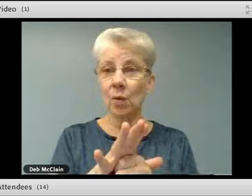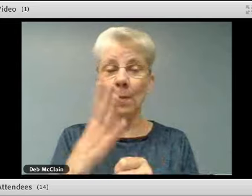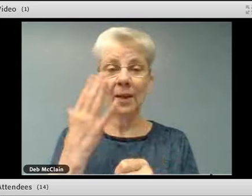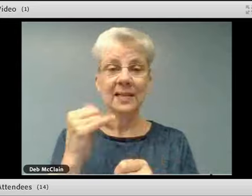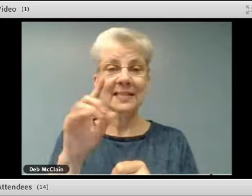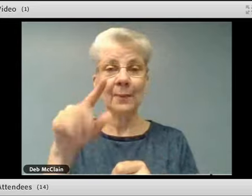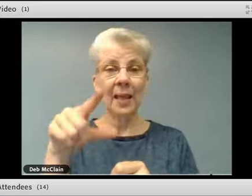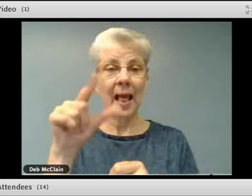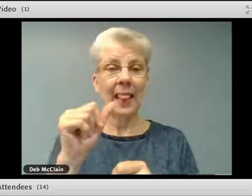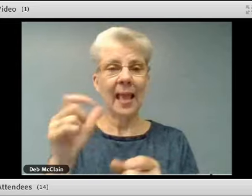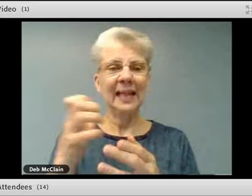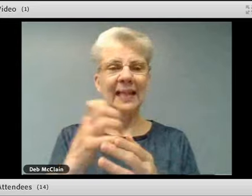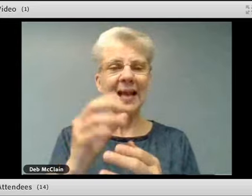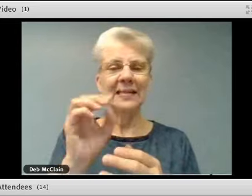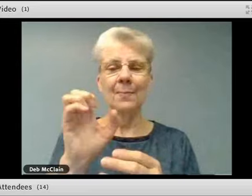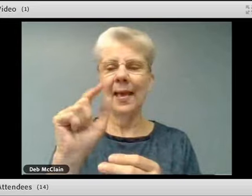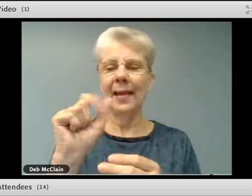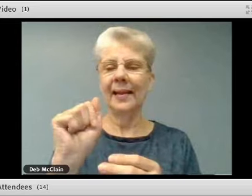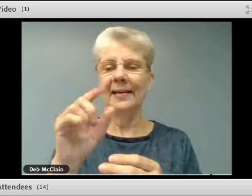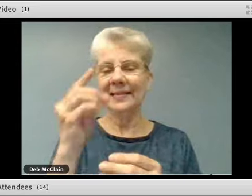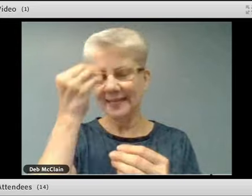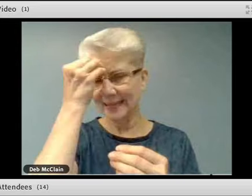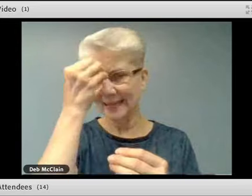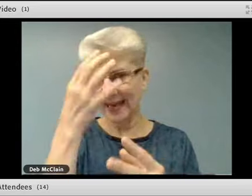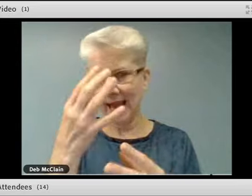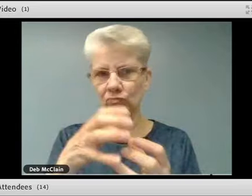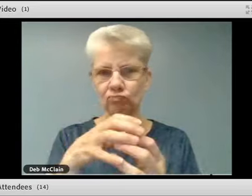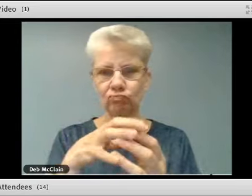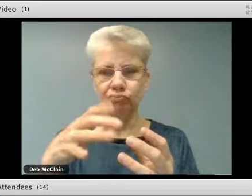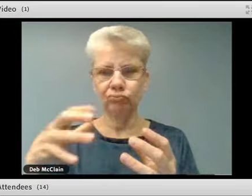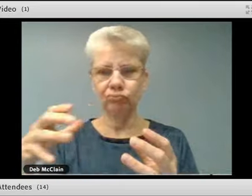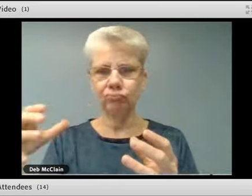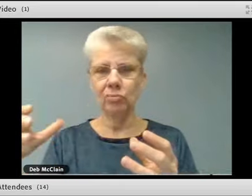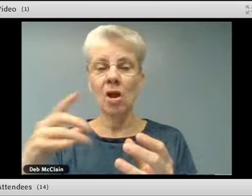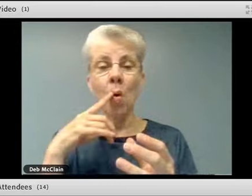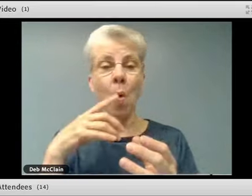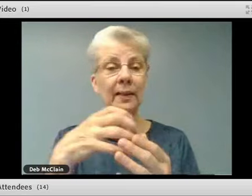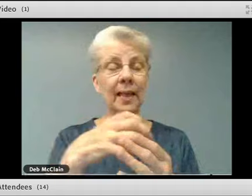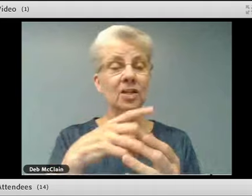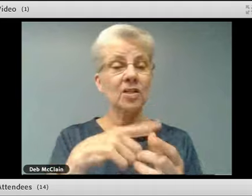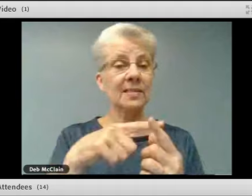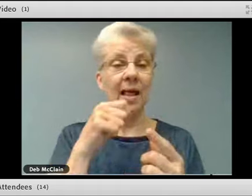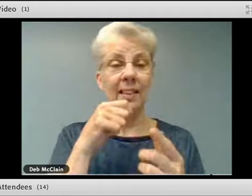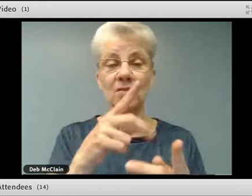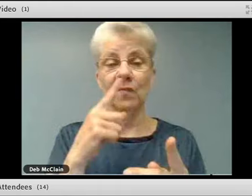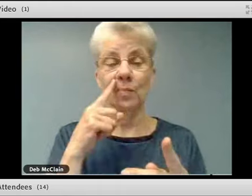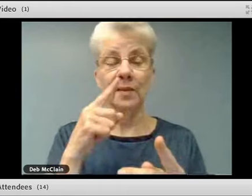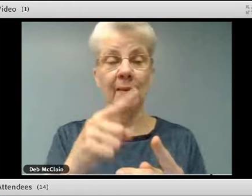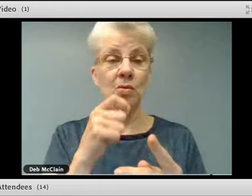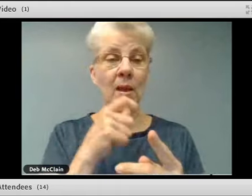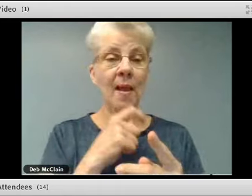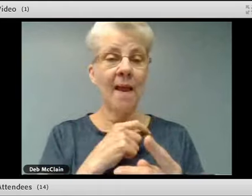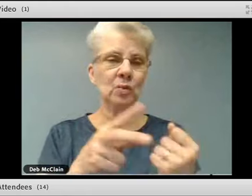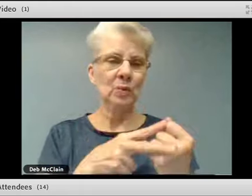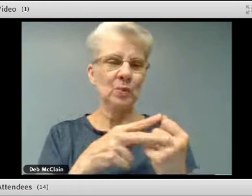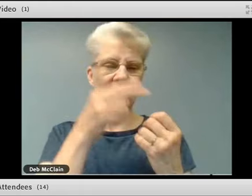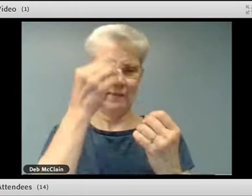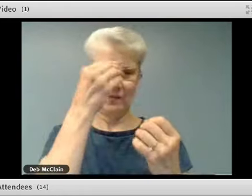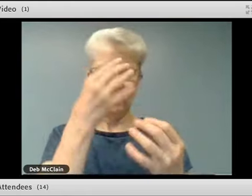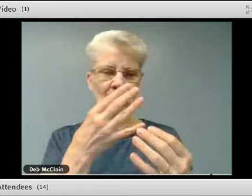collects the metadata for these collections, and that allows for them to not have to store the individual